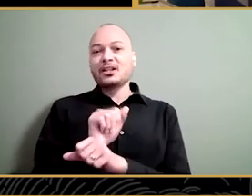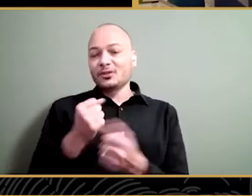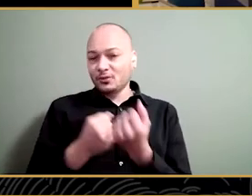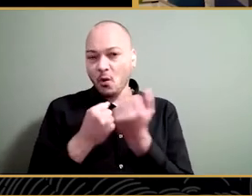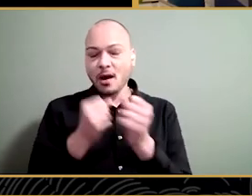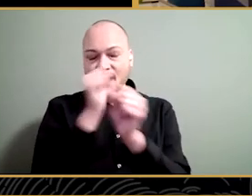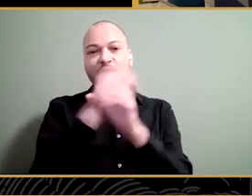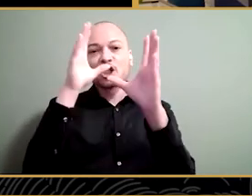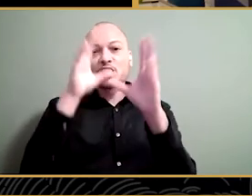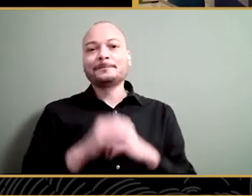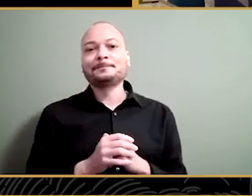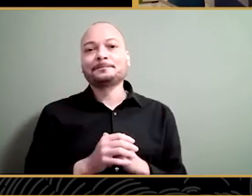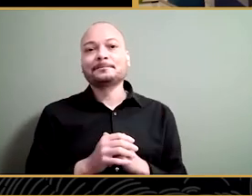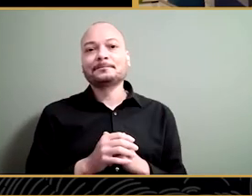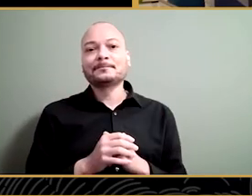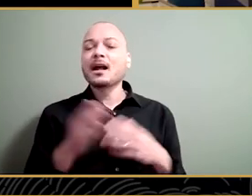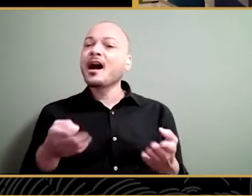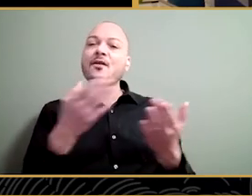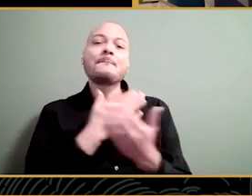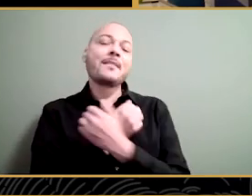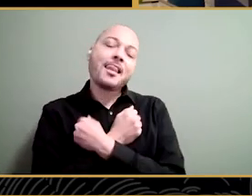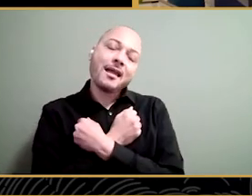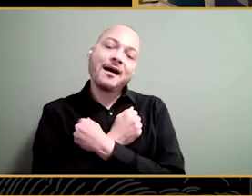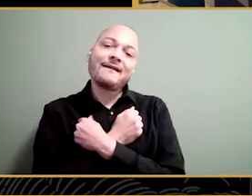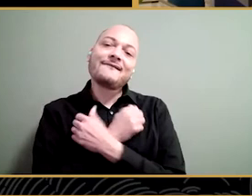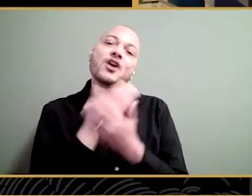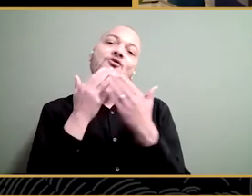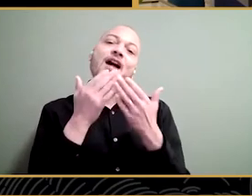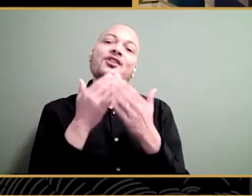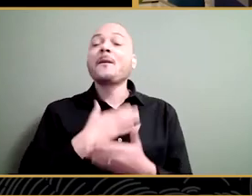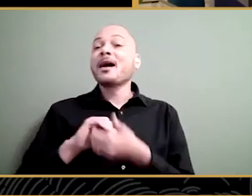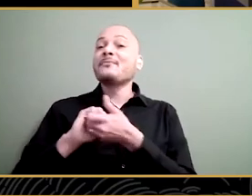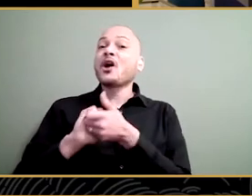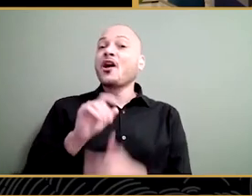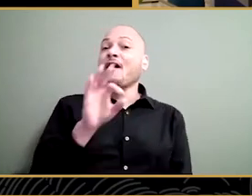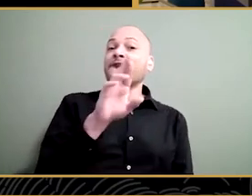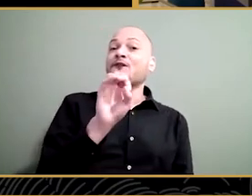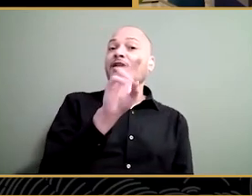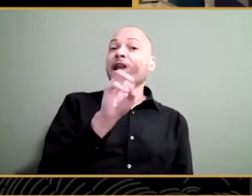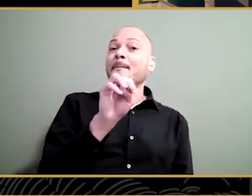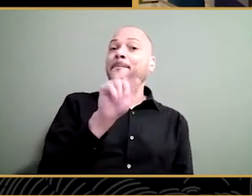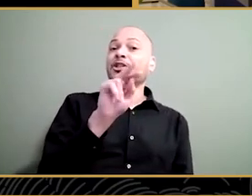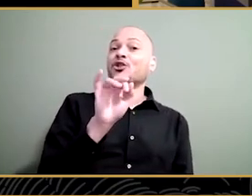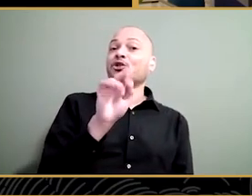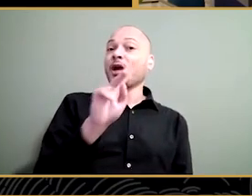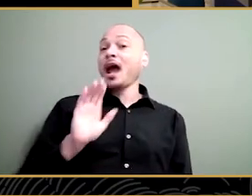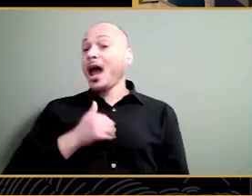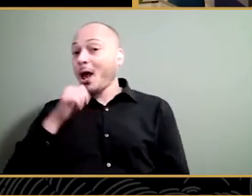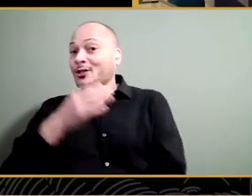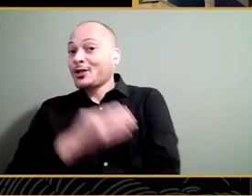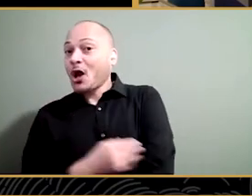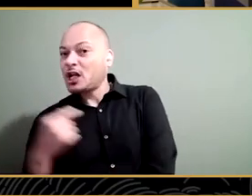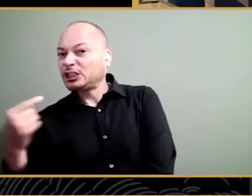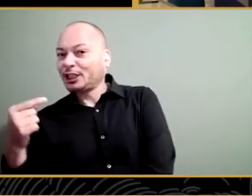support, and vision I offer my love and gratitude to my partner, Fareed Matouk And our